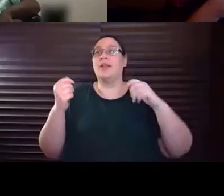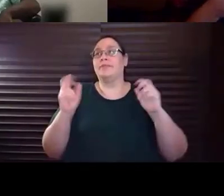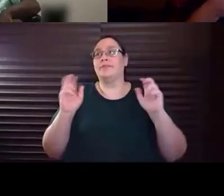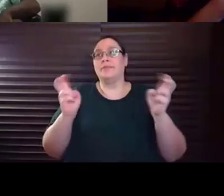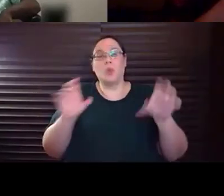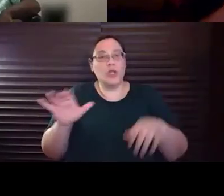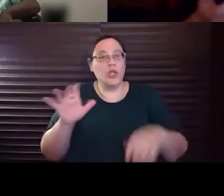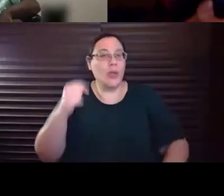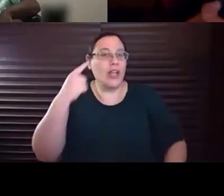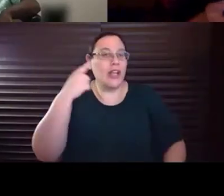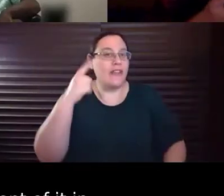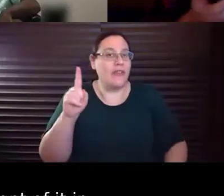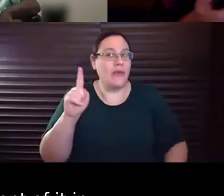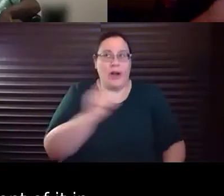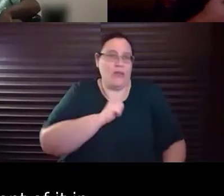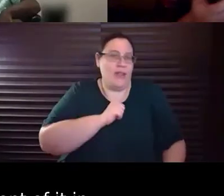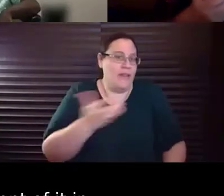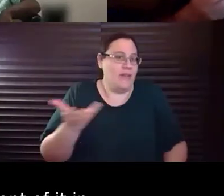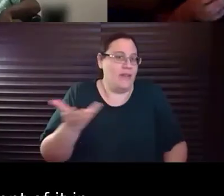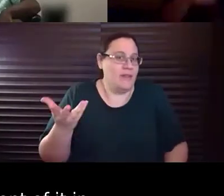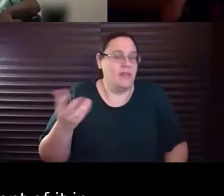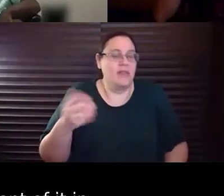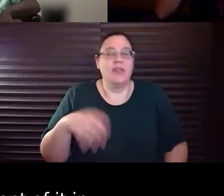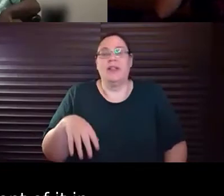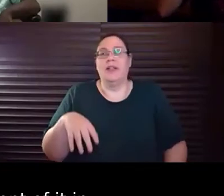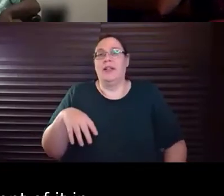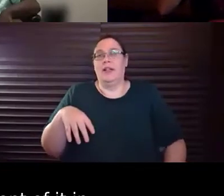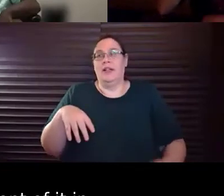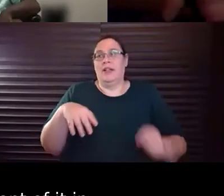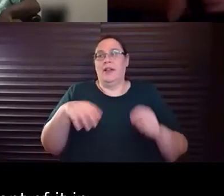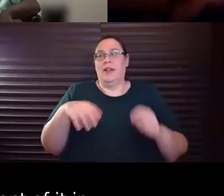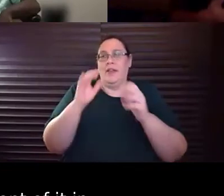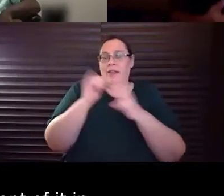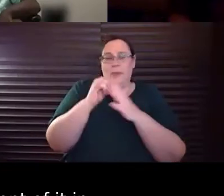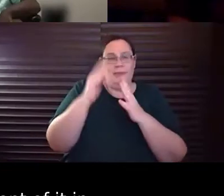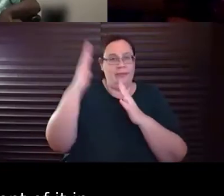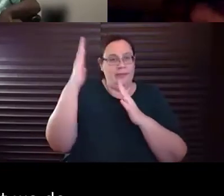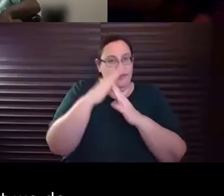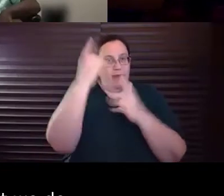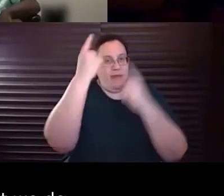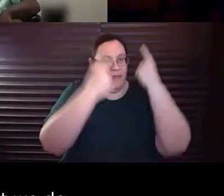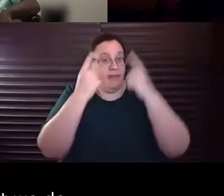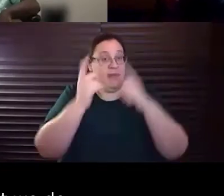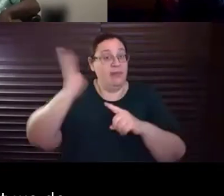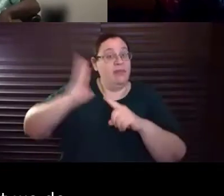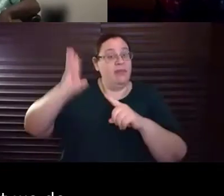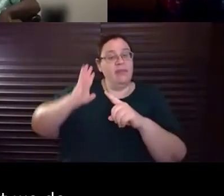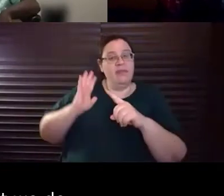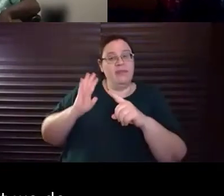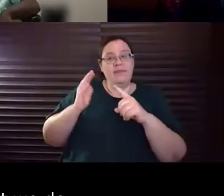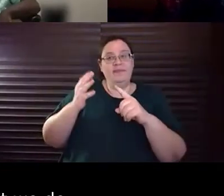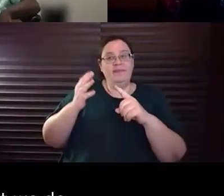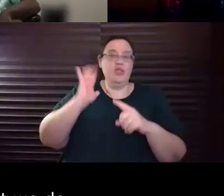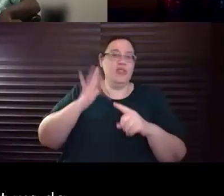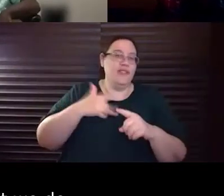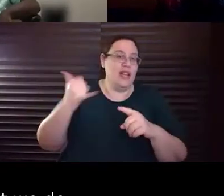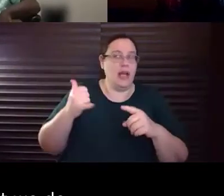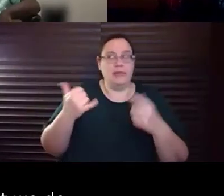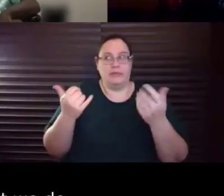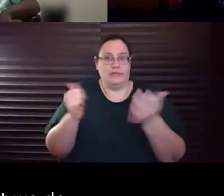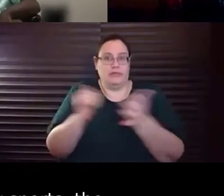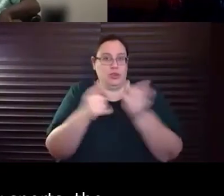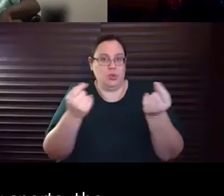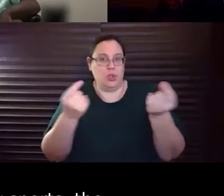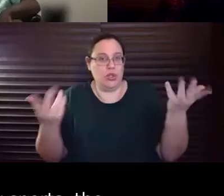for ourselves. Like at the forefront of it in the past has been like, well, this is what we do. We have a